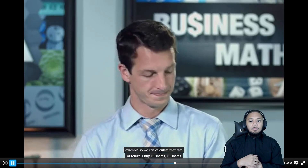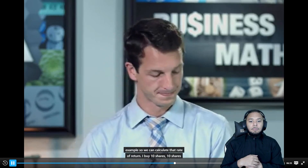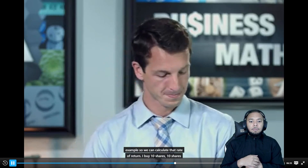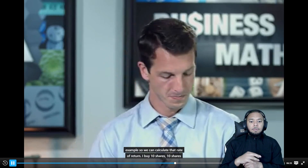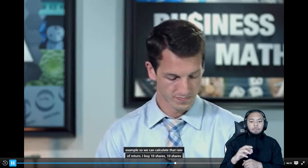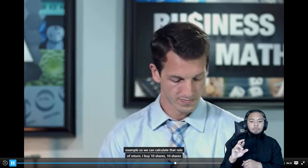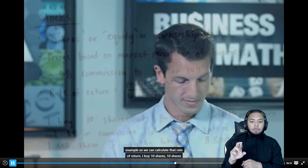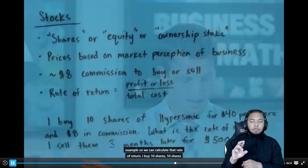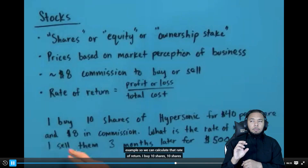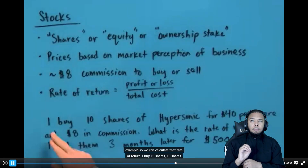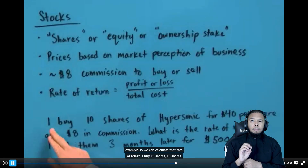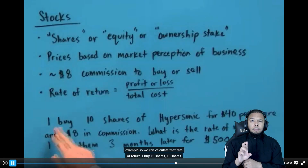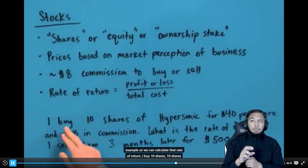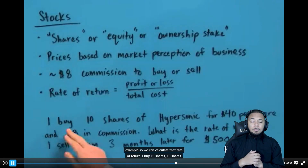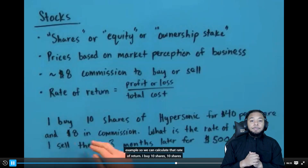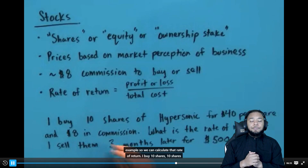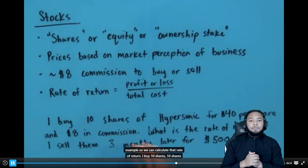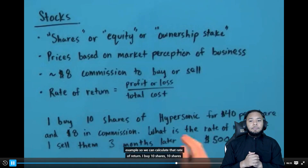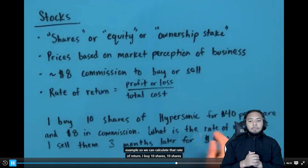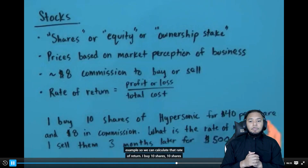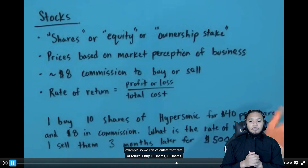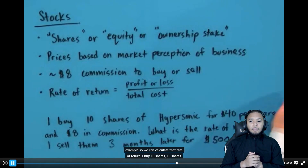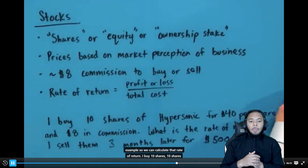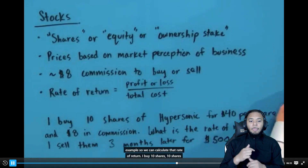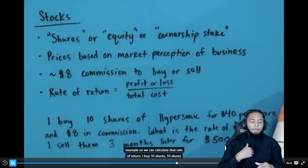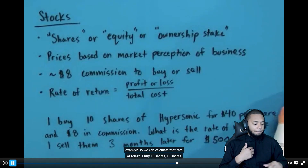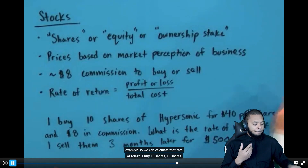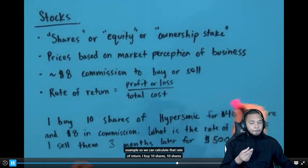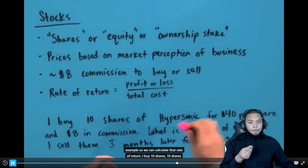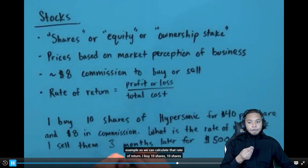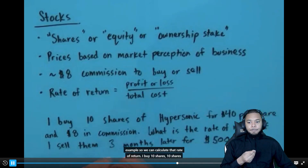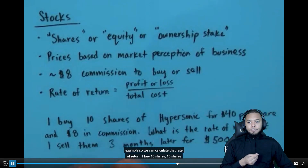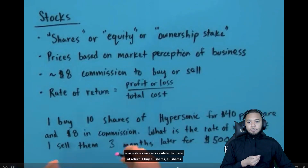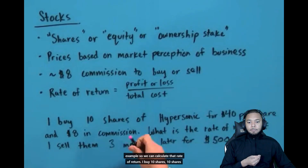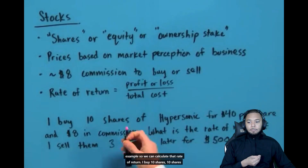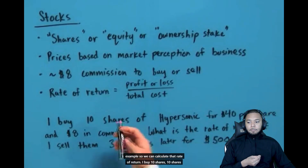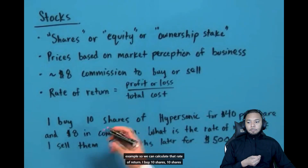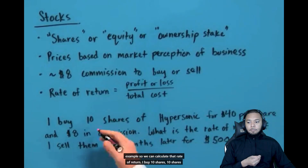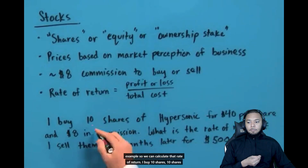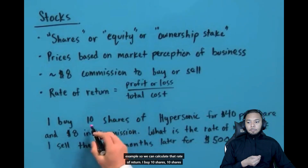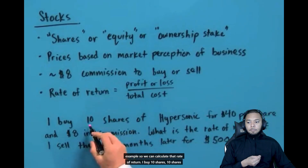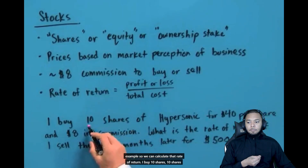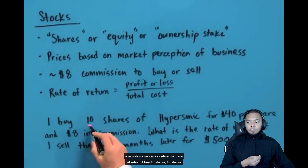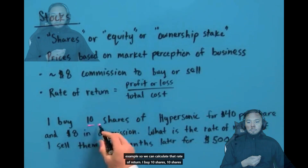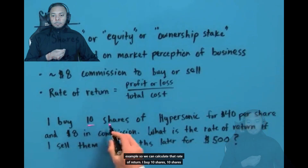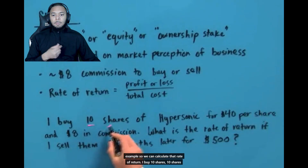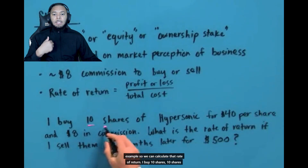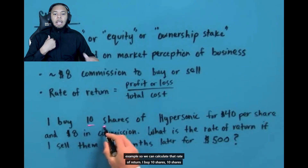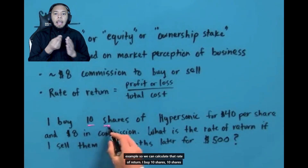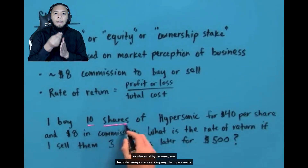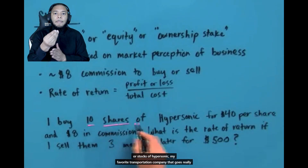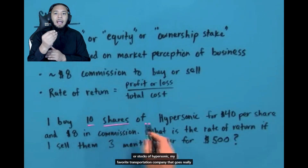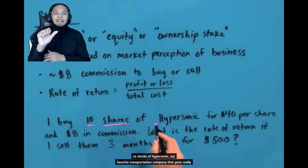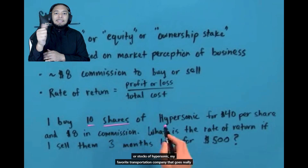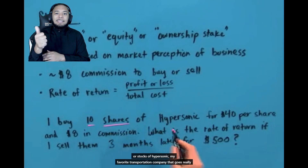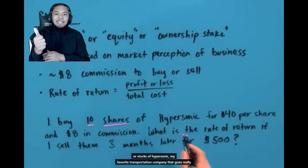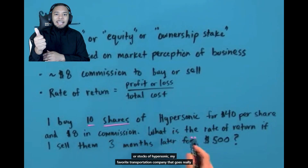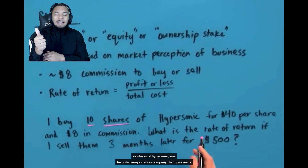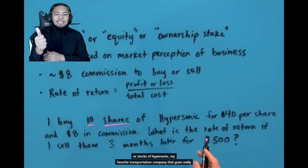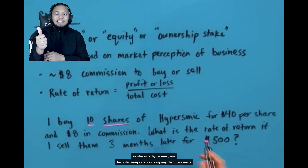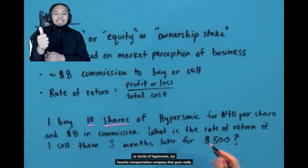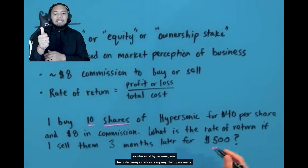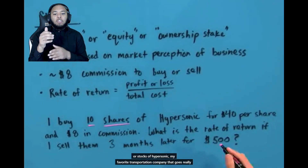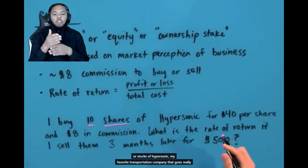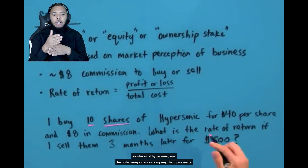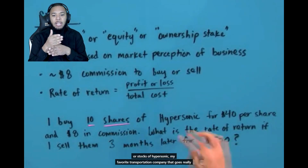return. I buy 10 shares. So 10 shares or